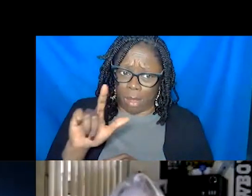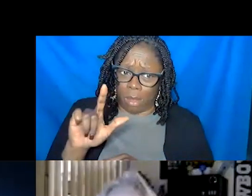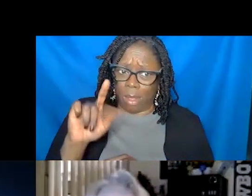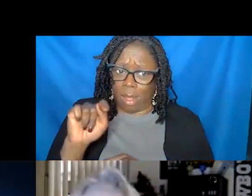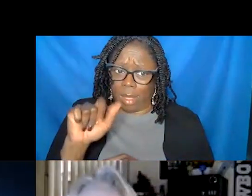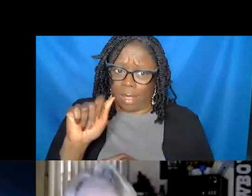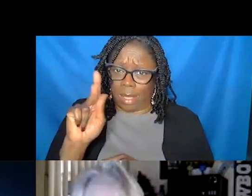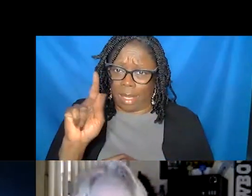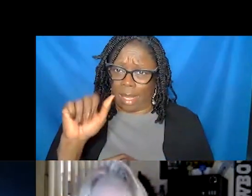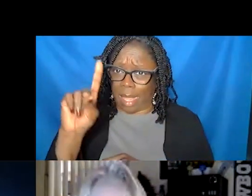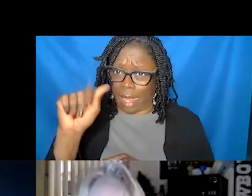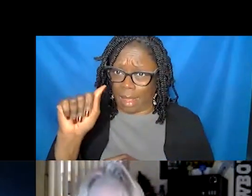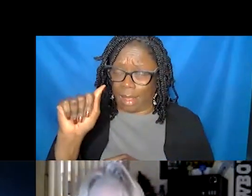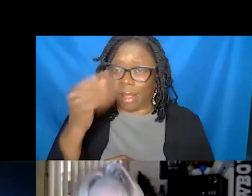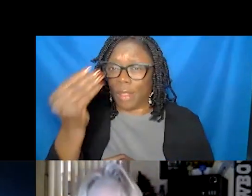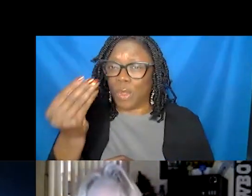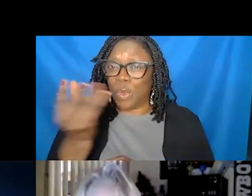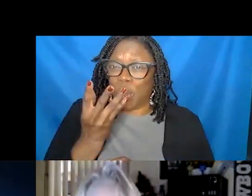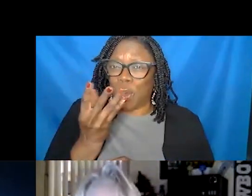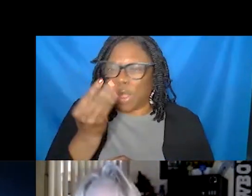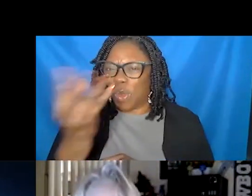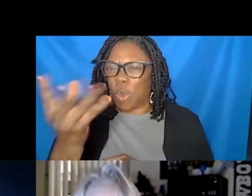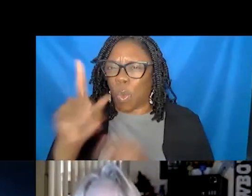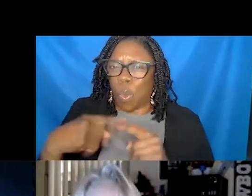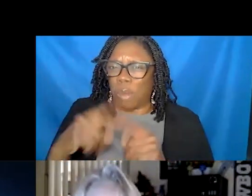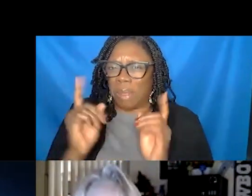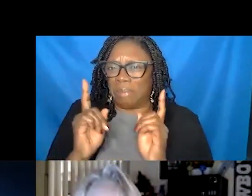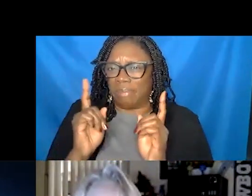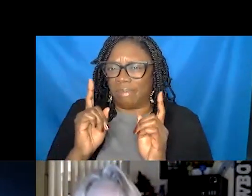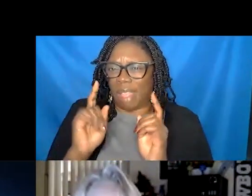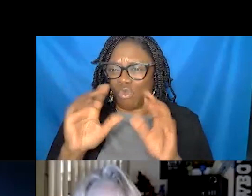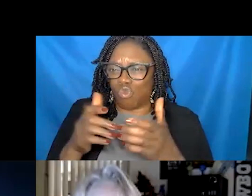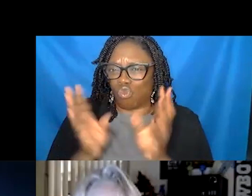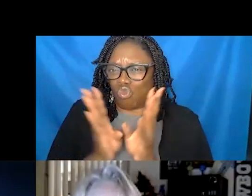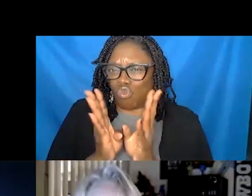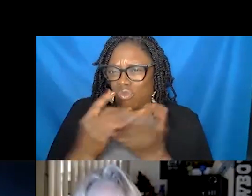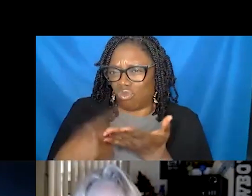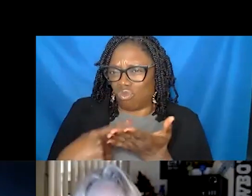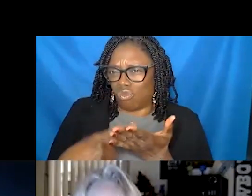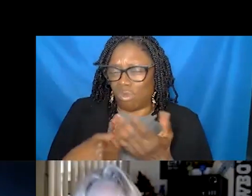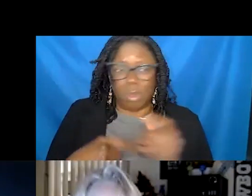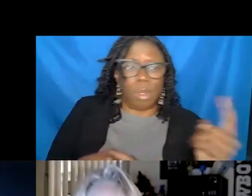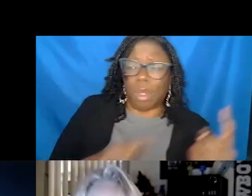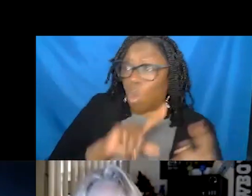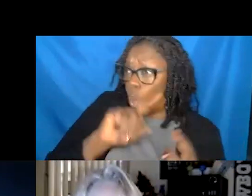meet, and you can join us for these discussions. How often do you have the discussion?